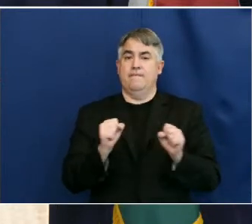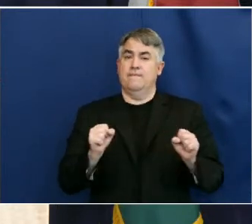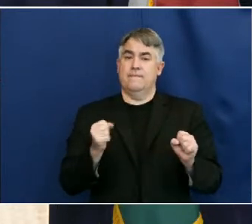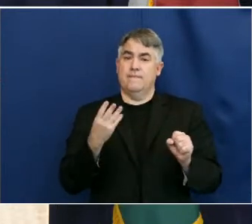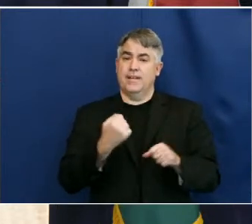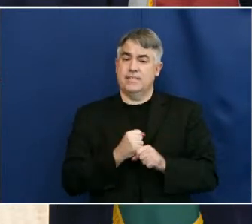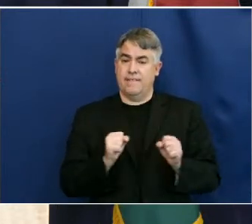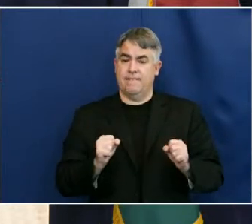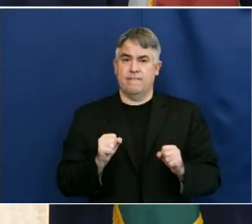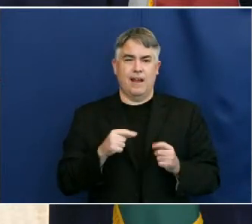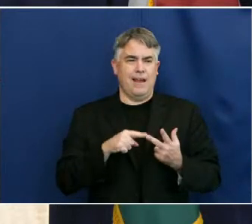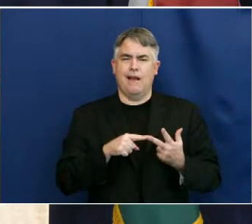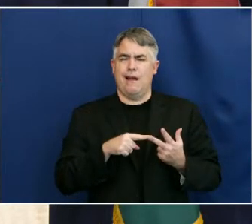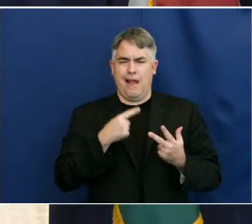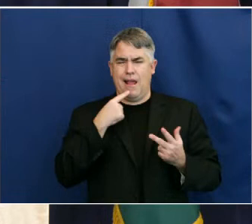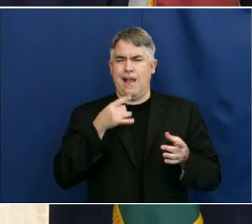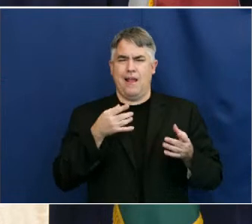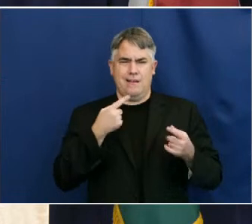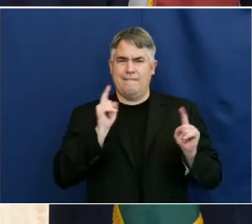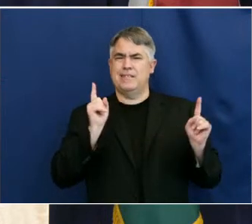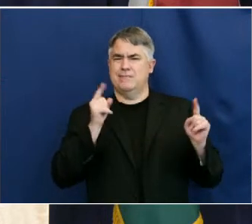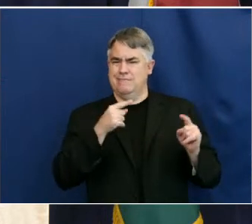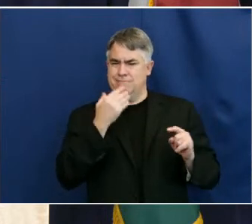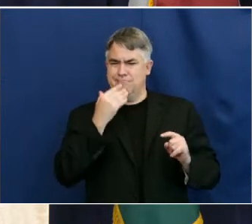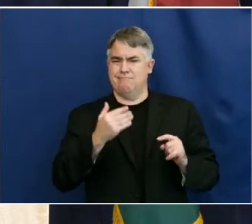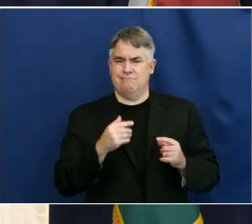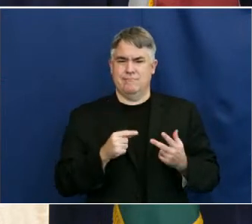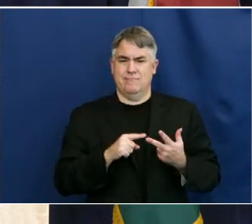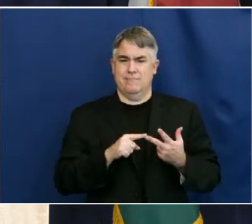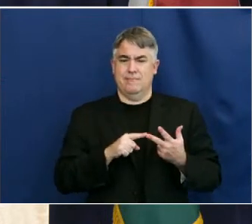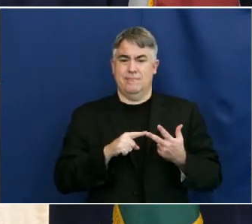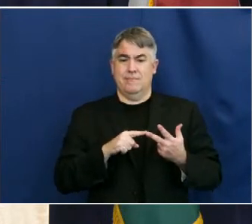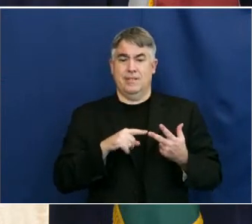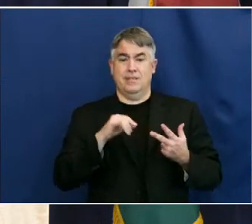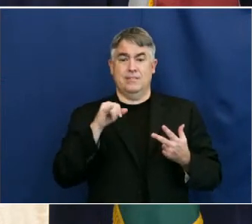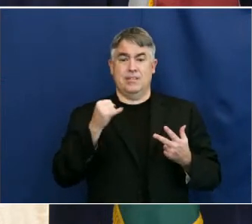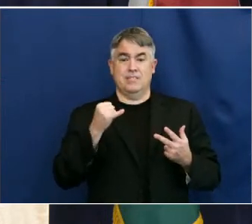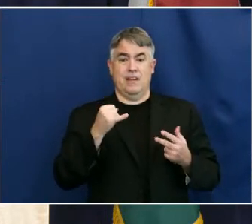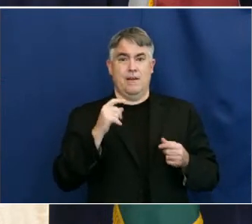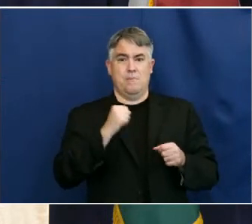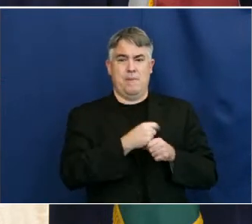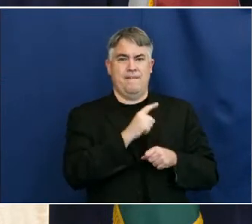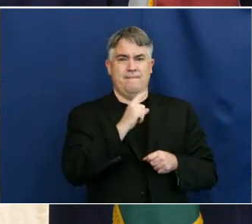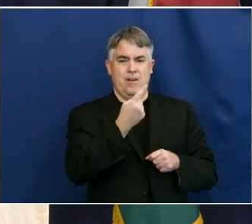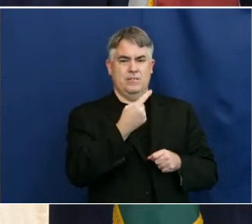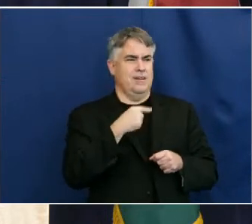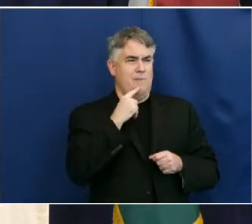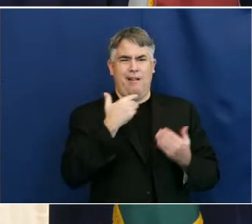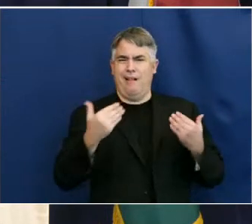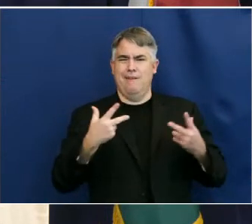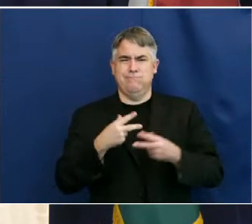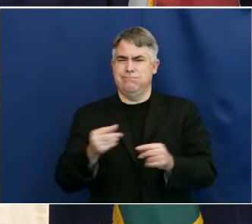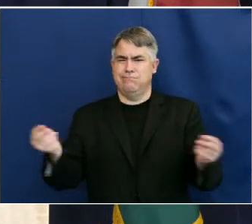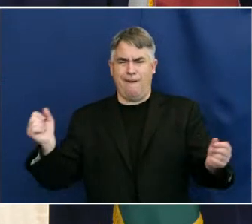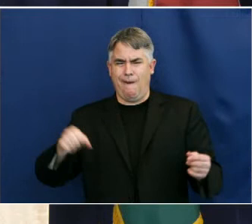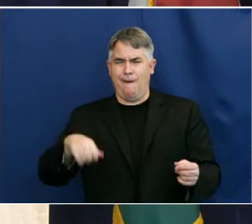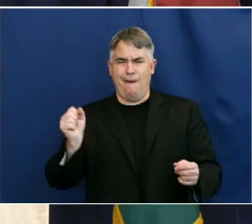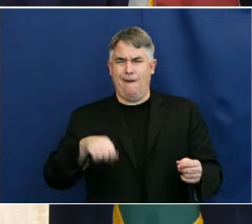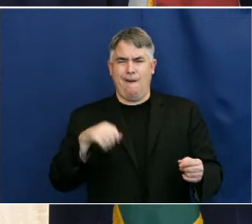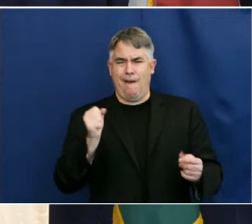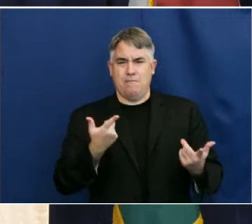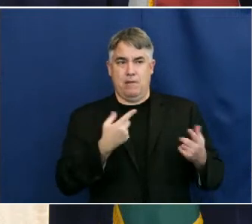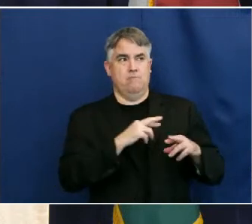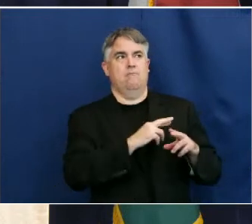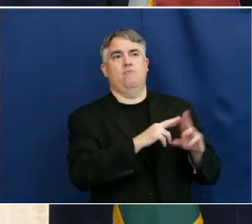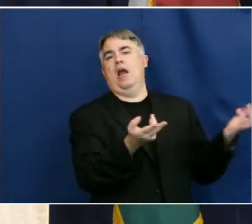It just happens to be third in line. If we had received it first, we would be talking about how are you going to administer Pfizer or the Moderna if it